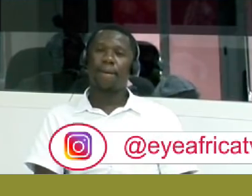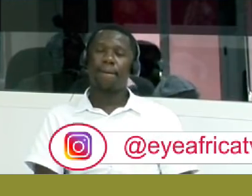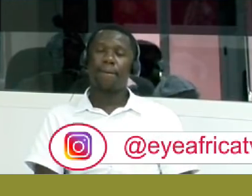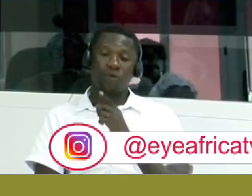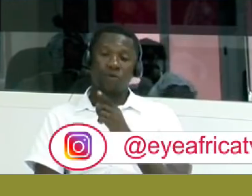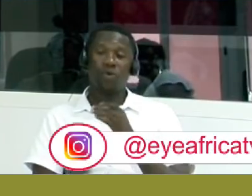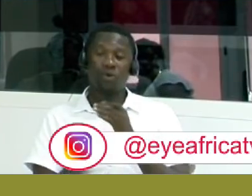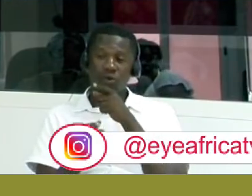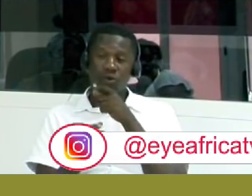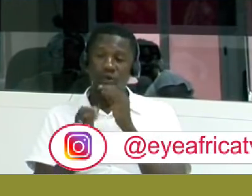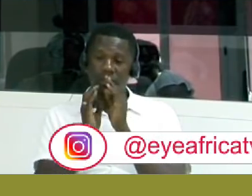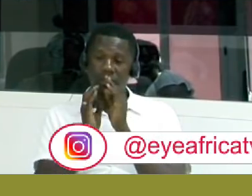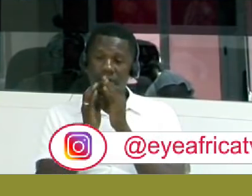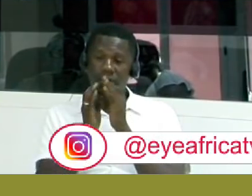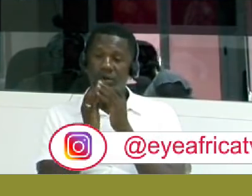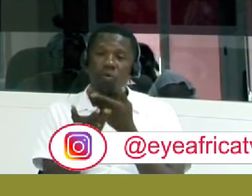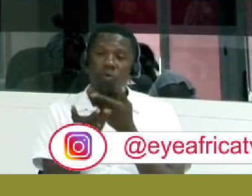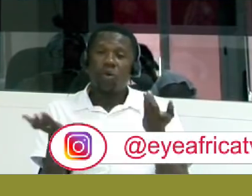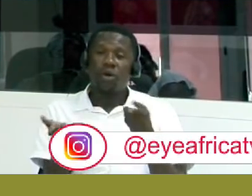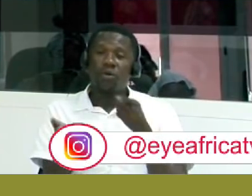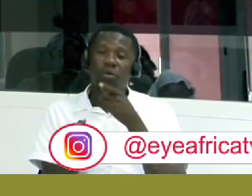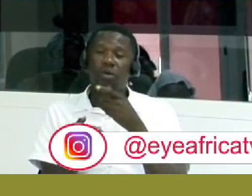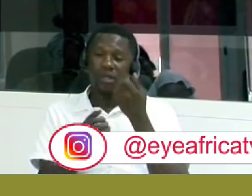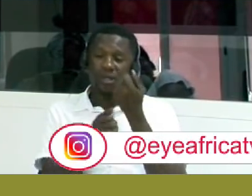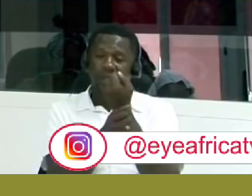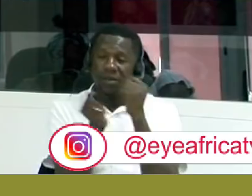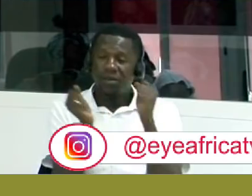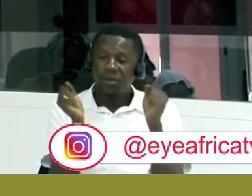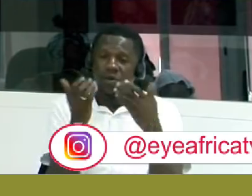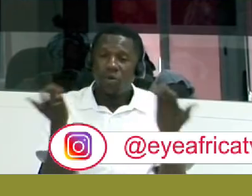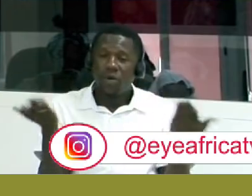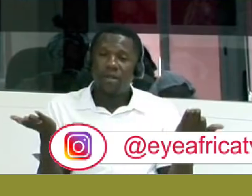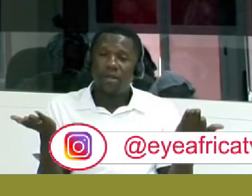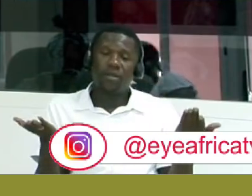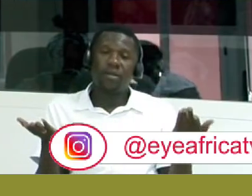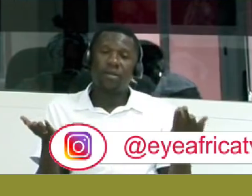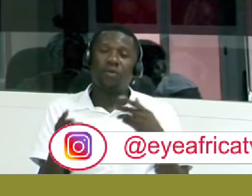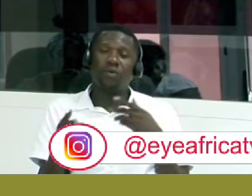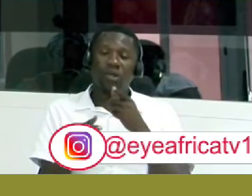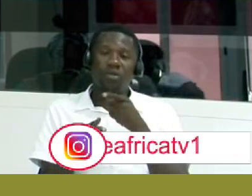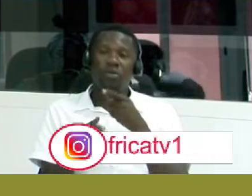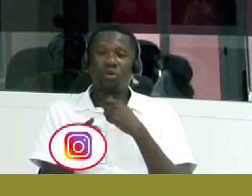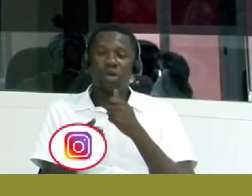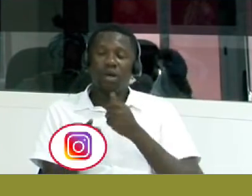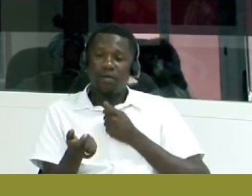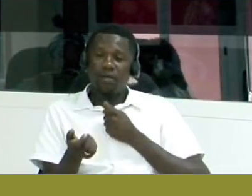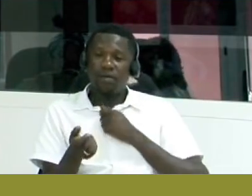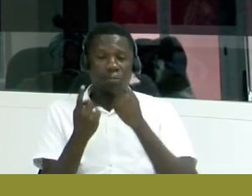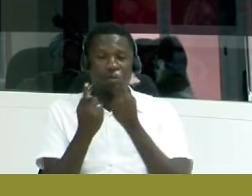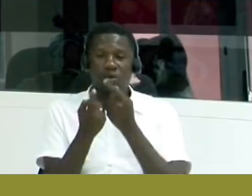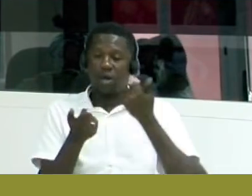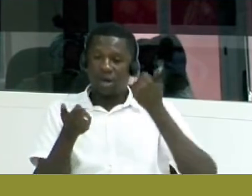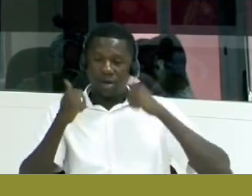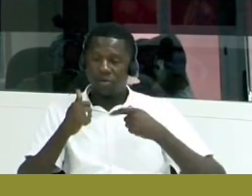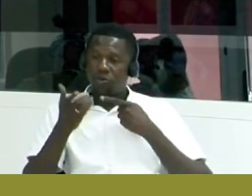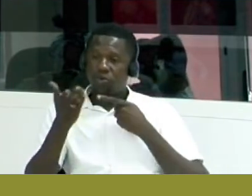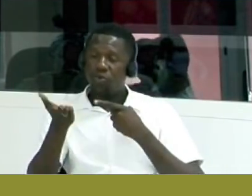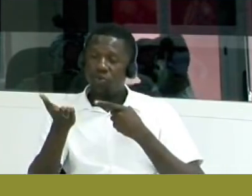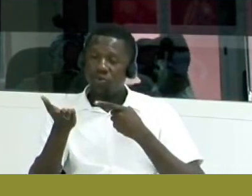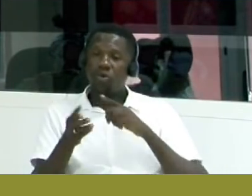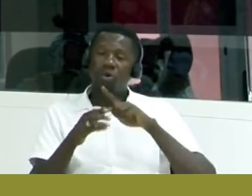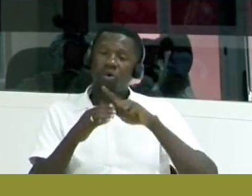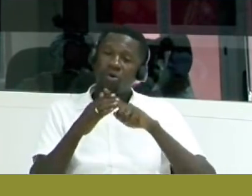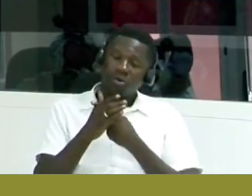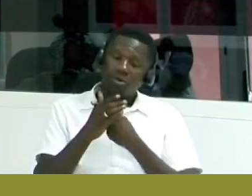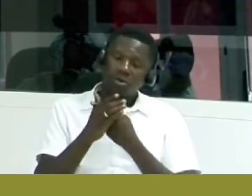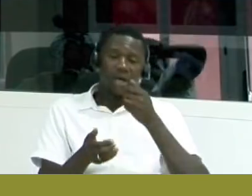saying, why were you at liberty? Was it you were afraid something would happen to you? Or were you afraid that